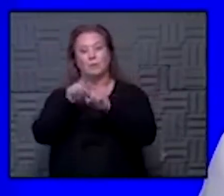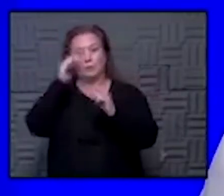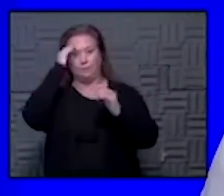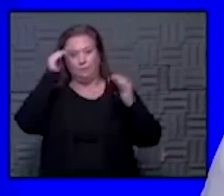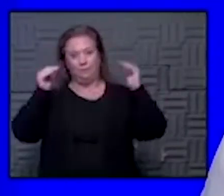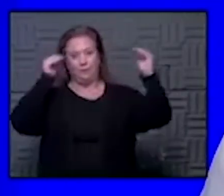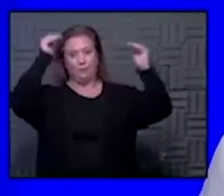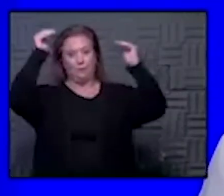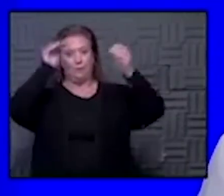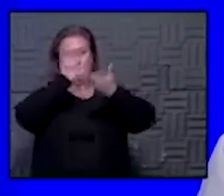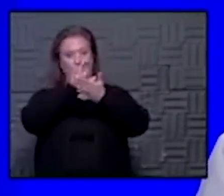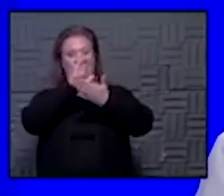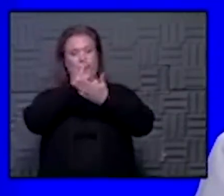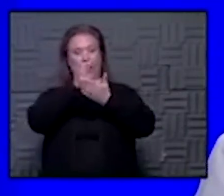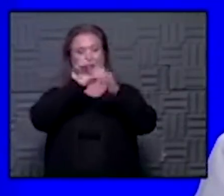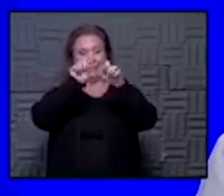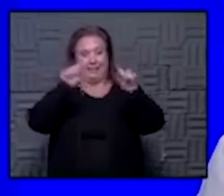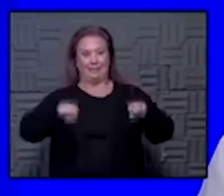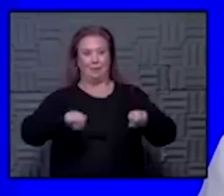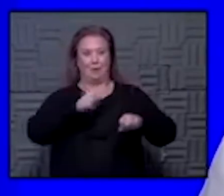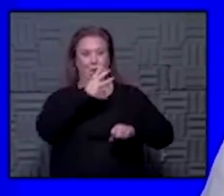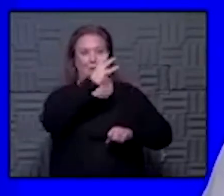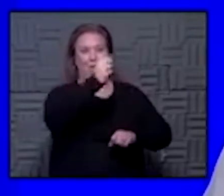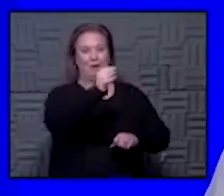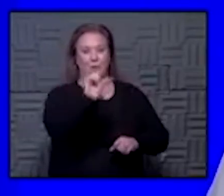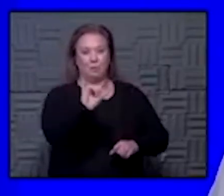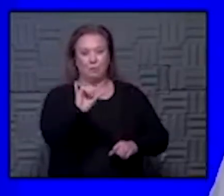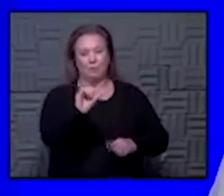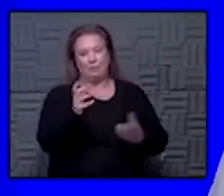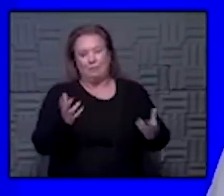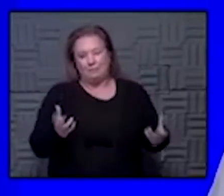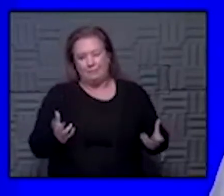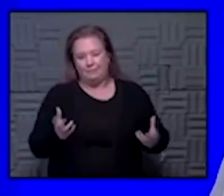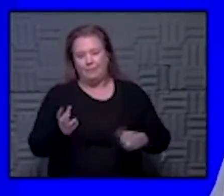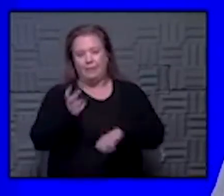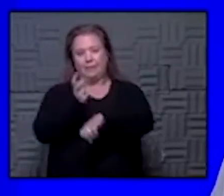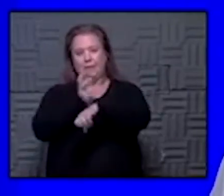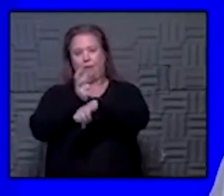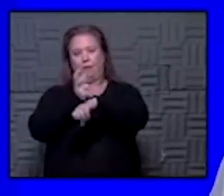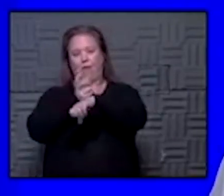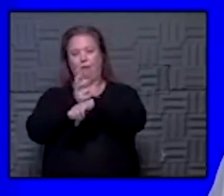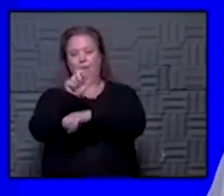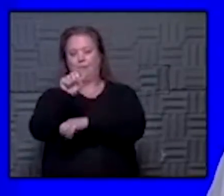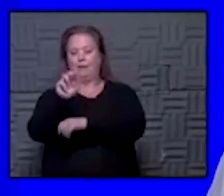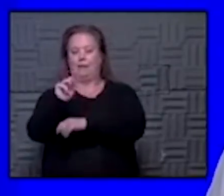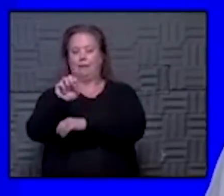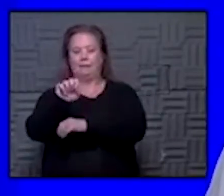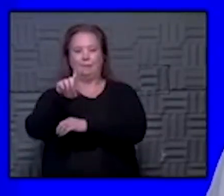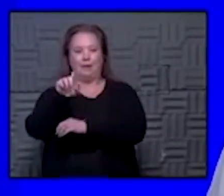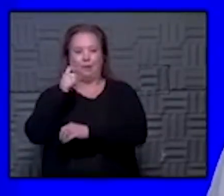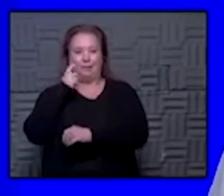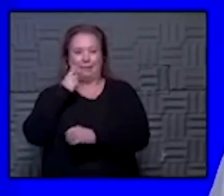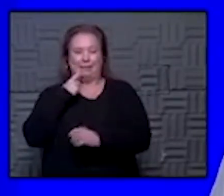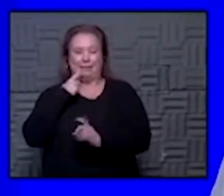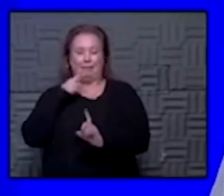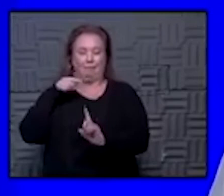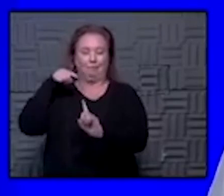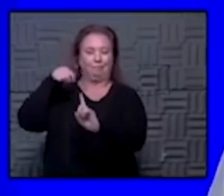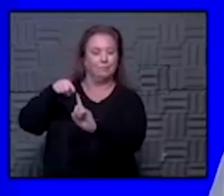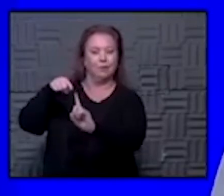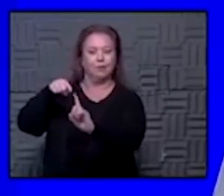in that school system are probably going out and doing other things as well. So it's very difficult, just as Amanda said, to really pin it